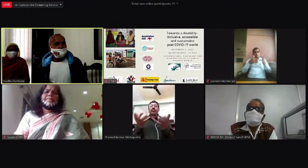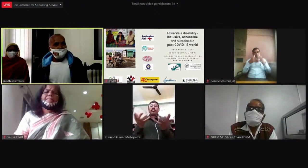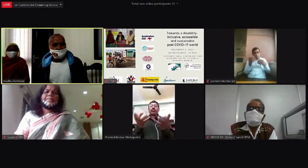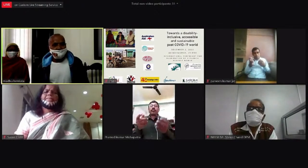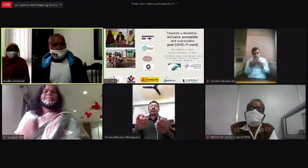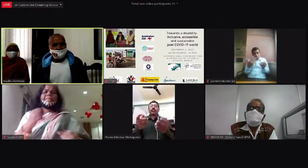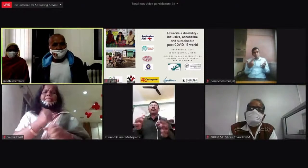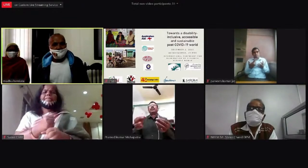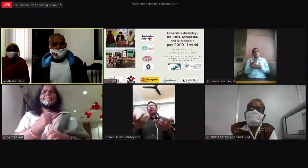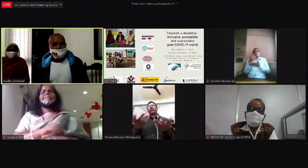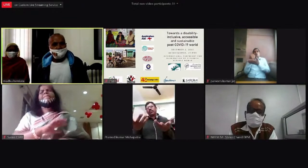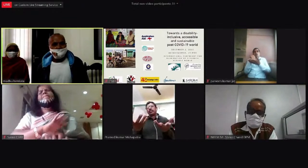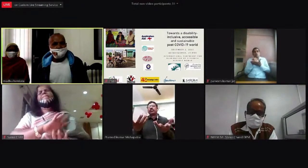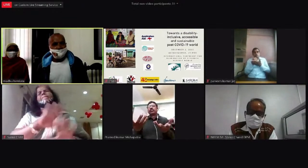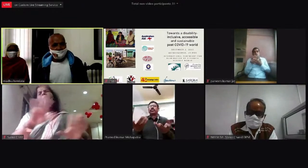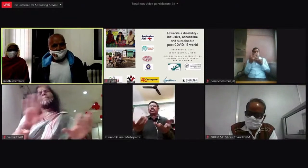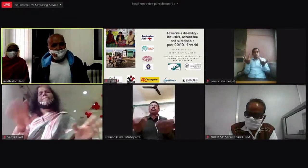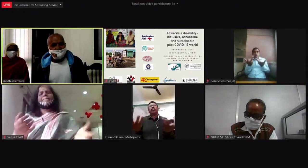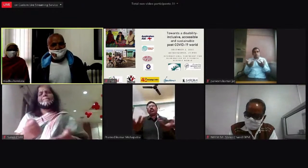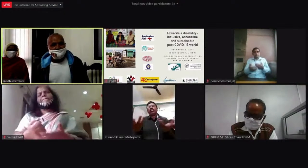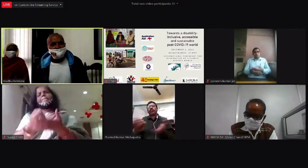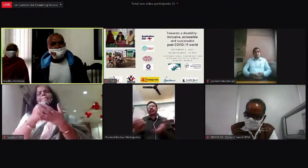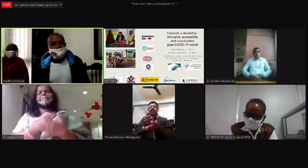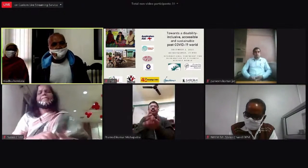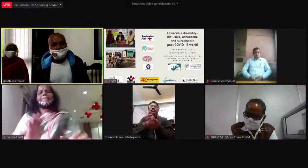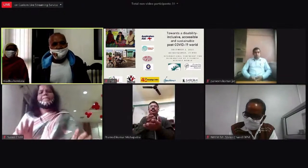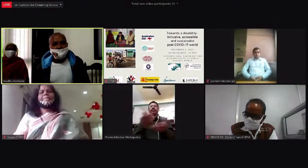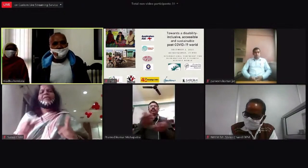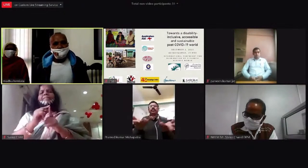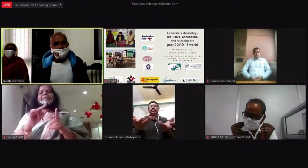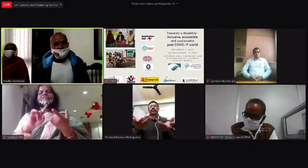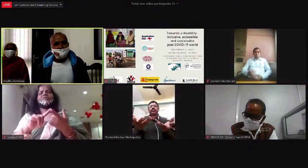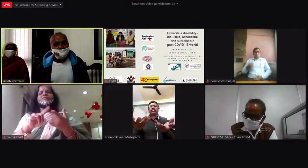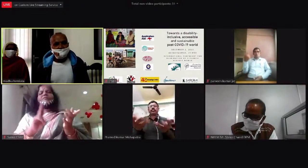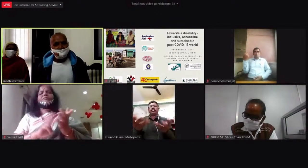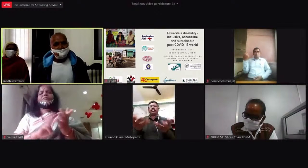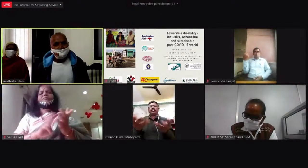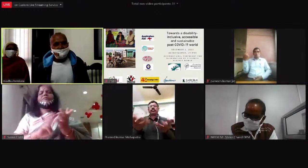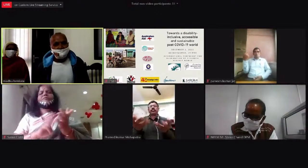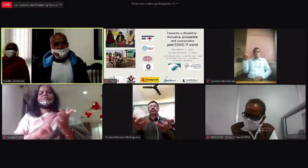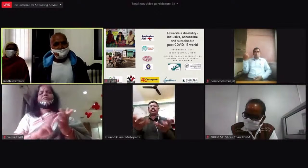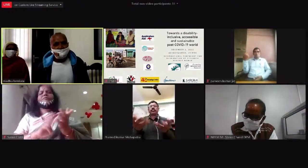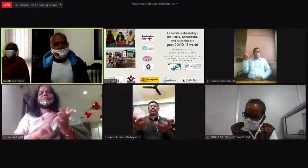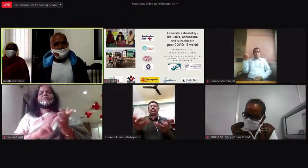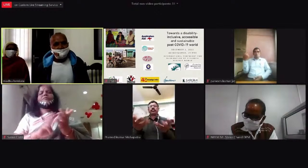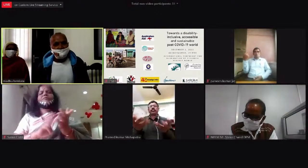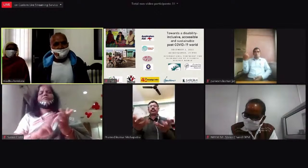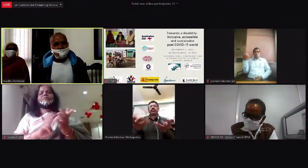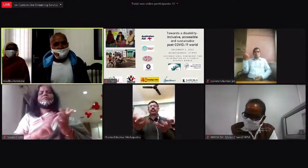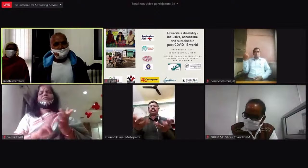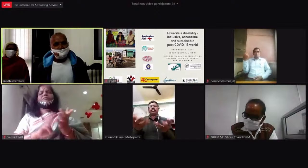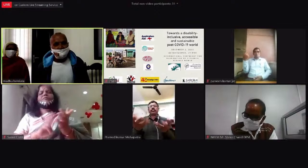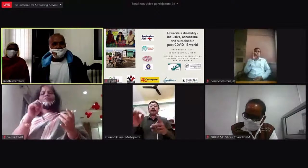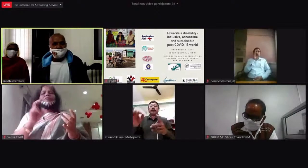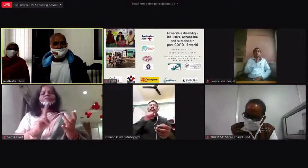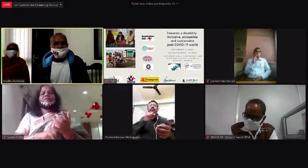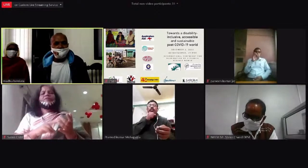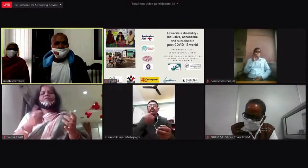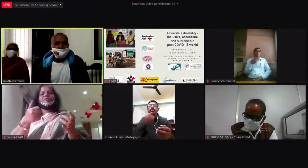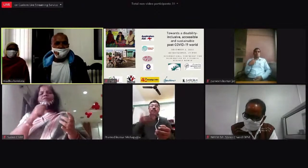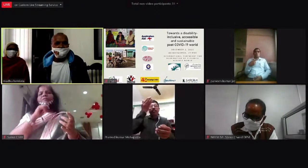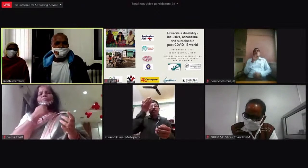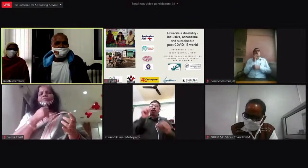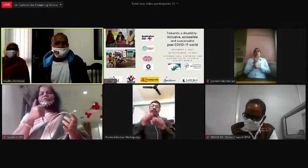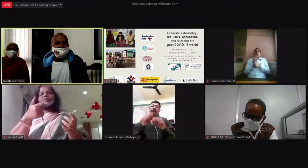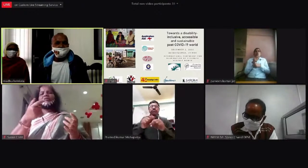Any assistance provided by the government would be great helpful. Anything with regard to pension specifically. I am